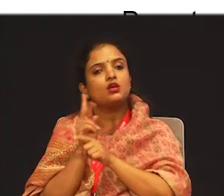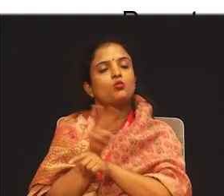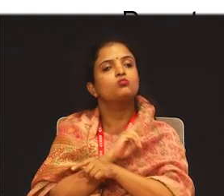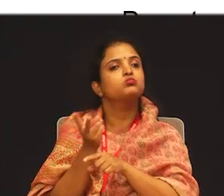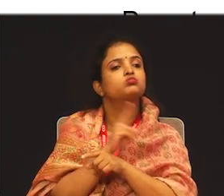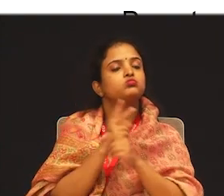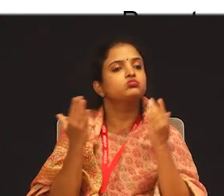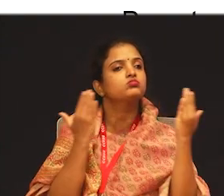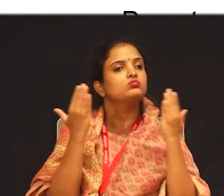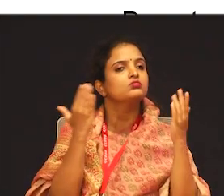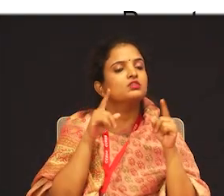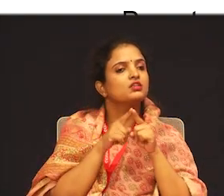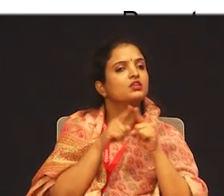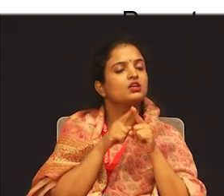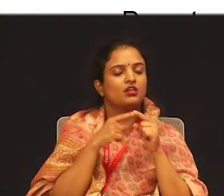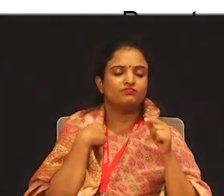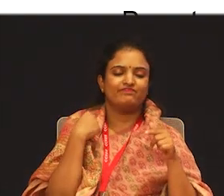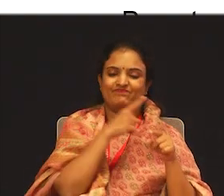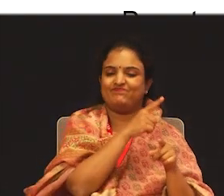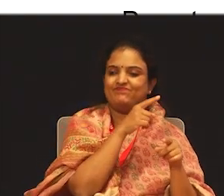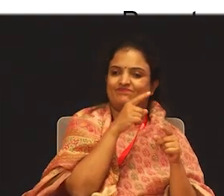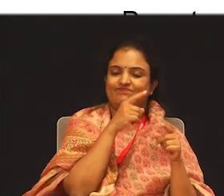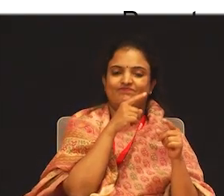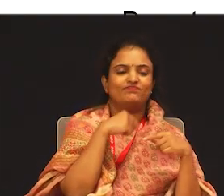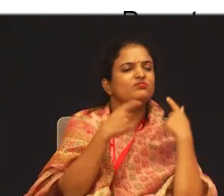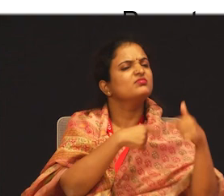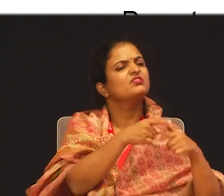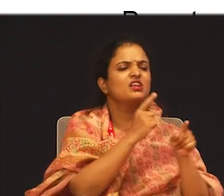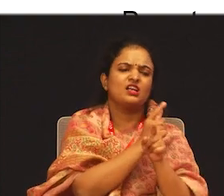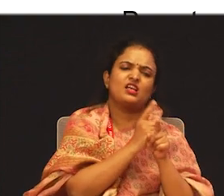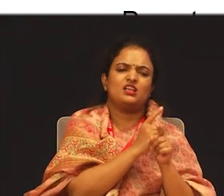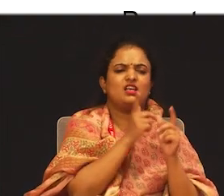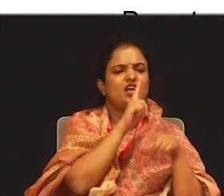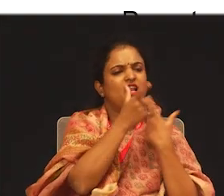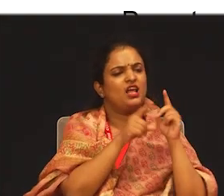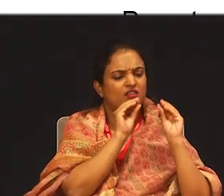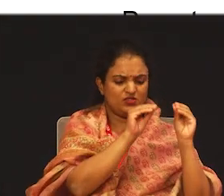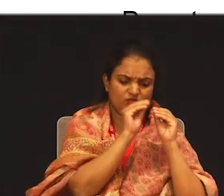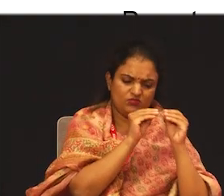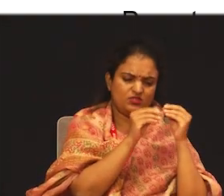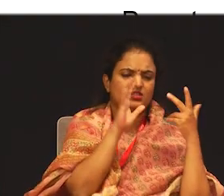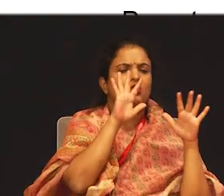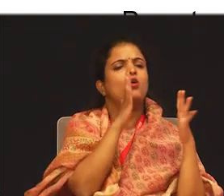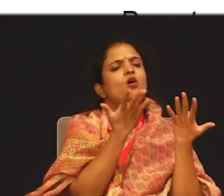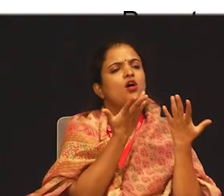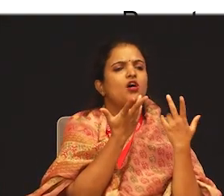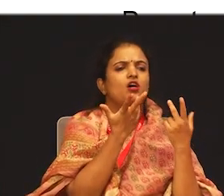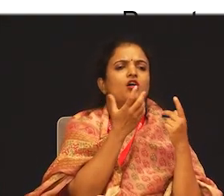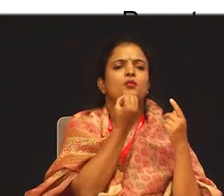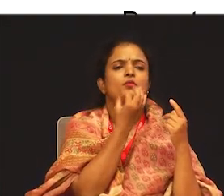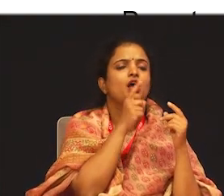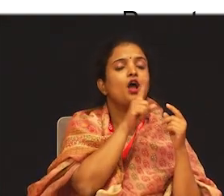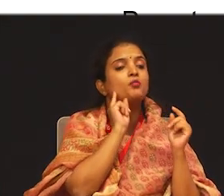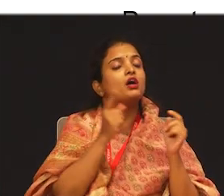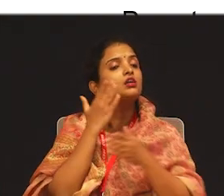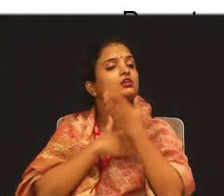who are transacting the curriculum, who are teaching our children languages, mathematics, and other curricular areas. And special educators